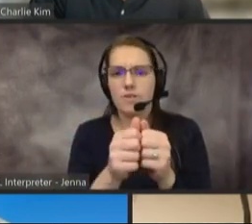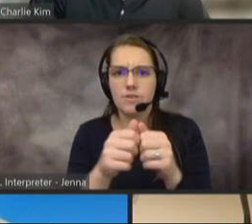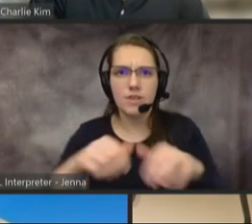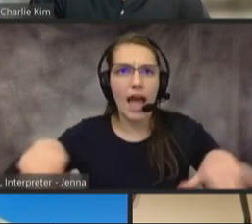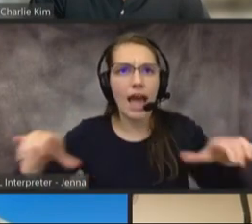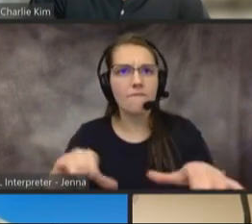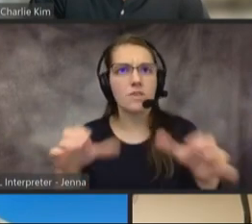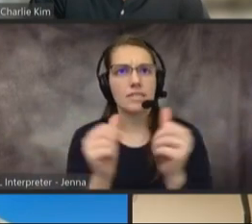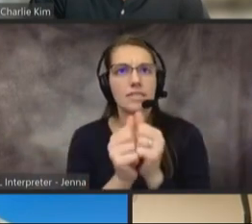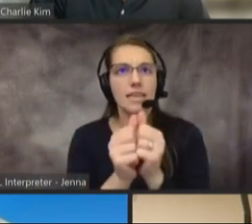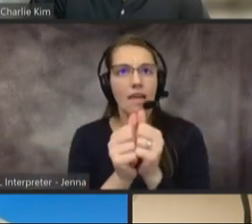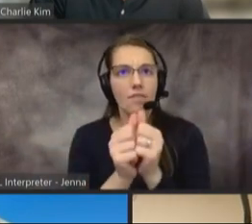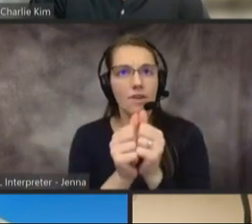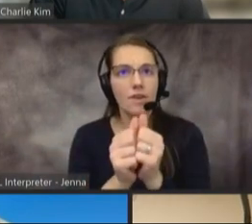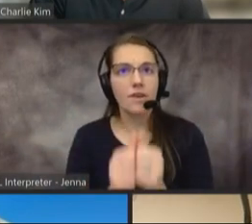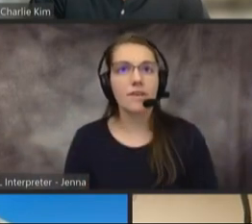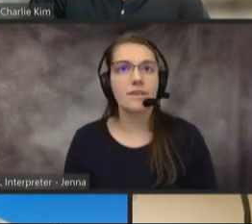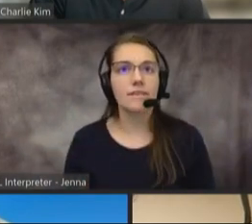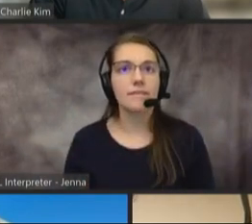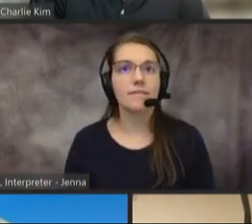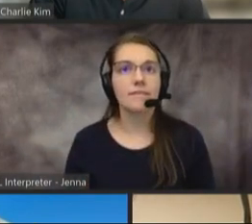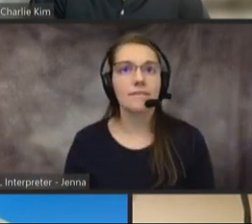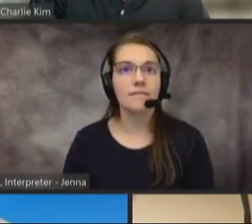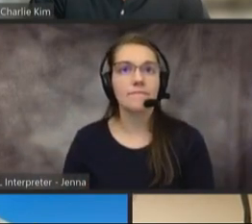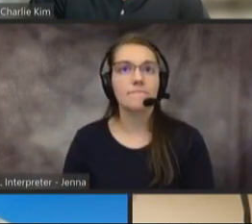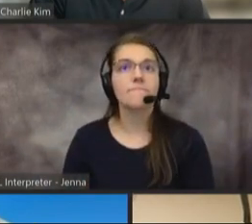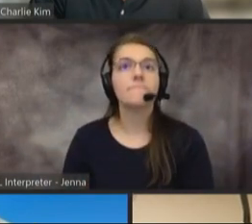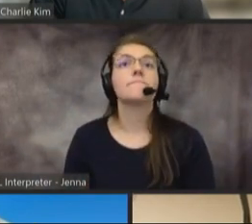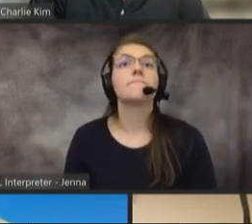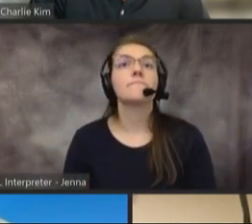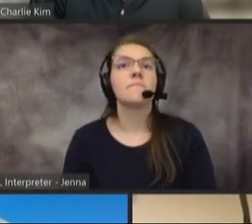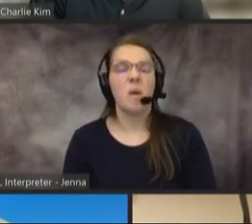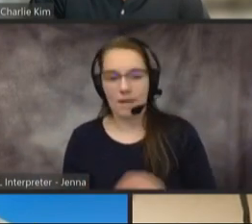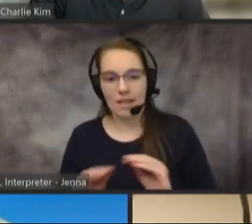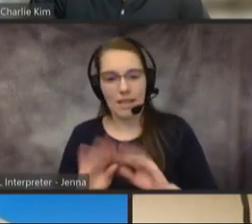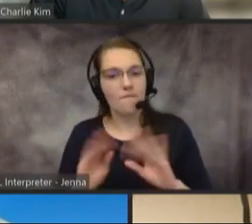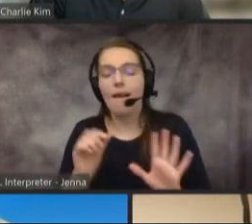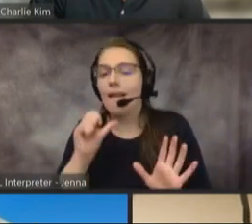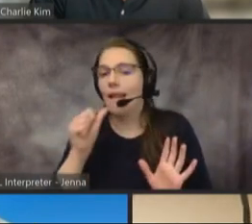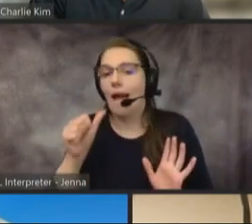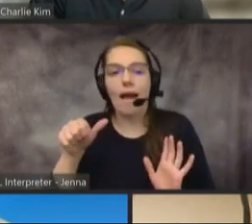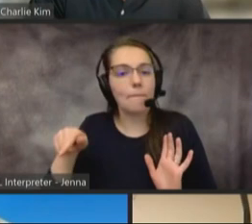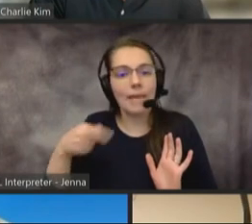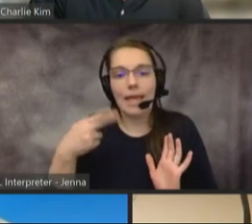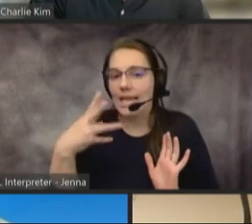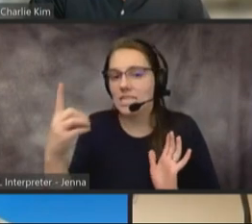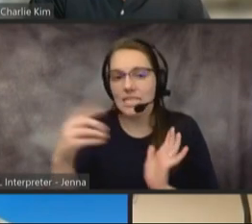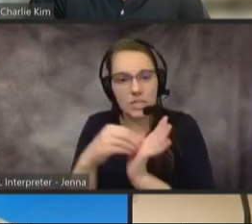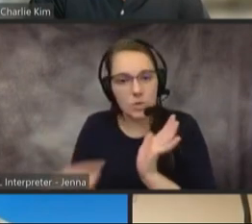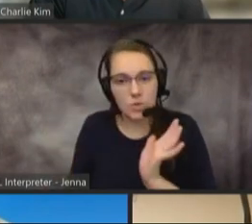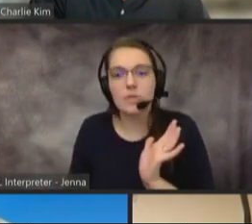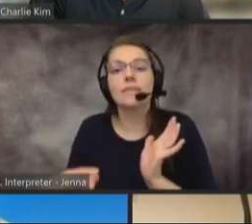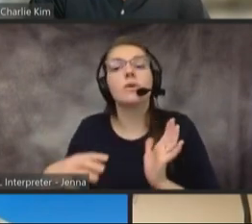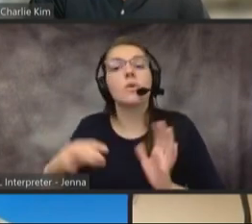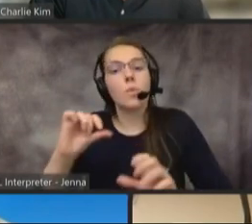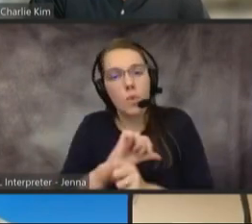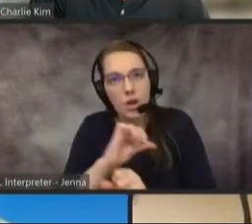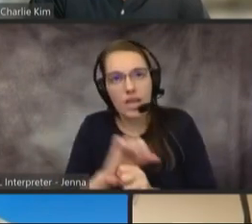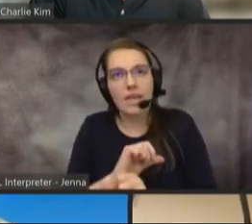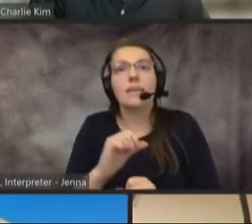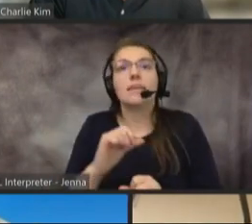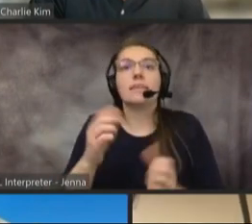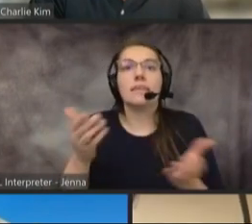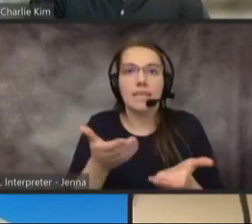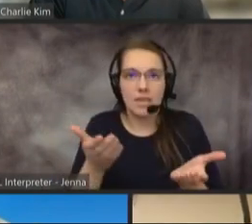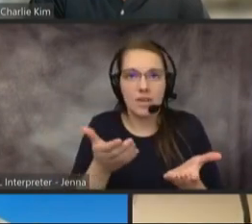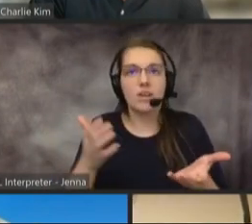at one thing. For example, like the Commissioner Christine said that very soon she's going to meet the